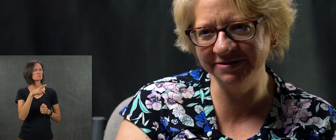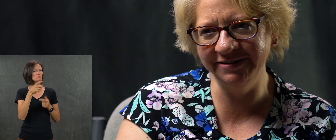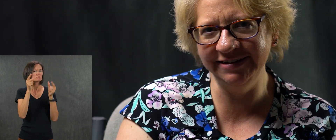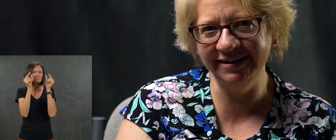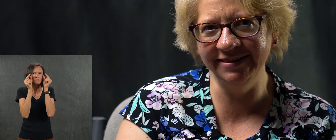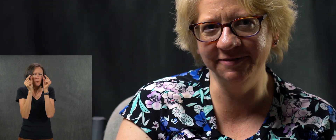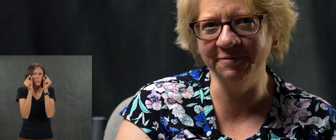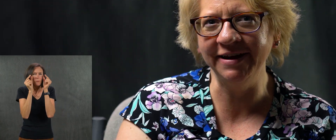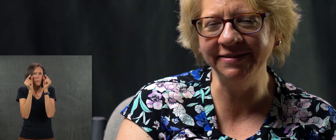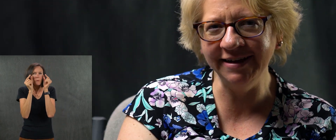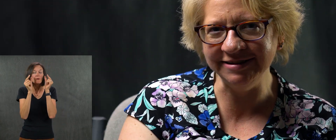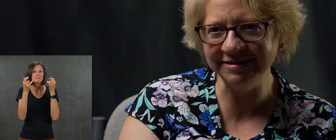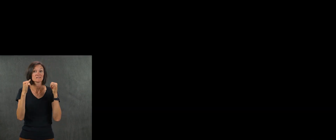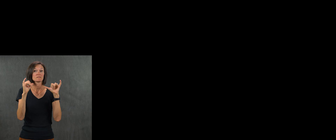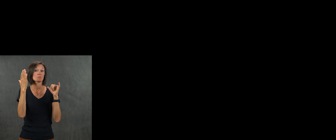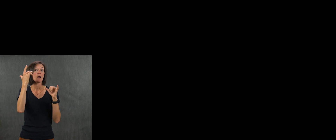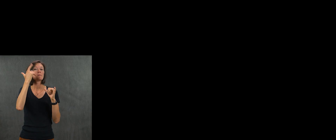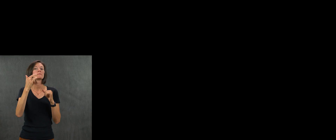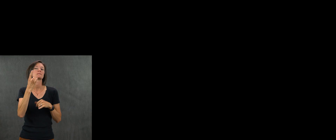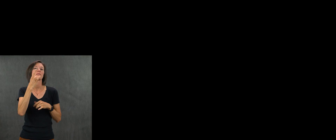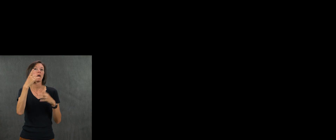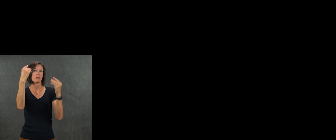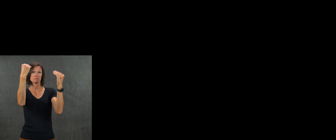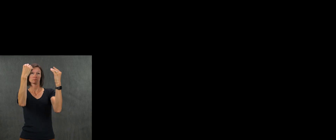I still squinted in the bright lights.